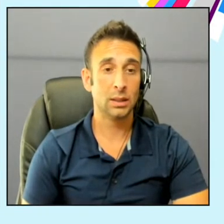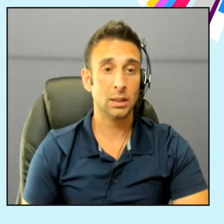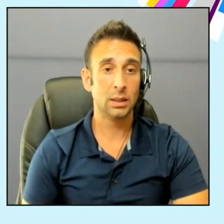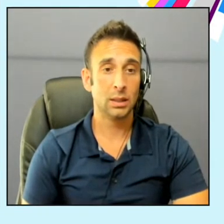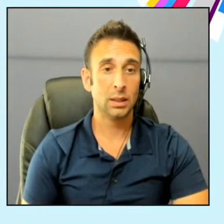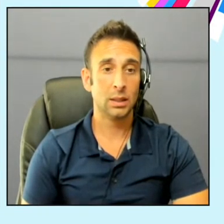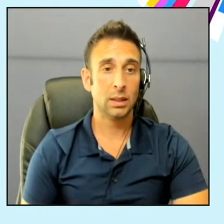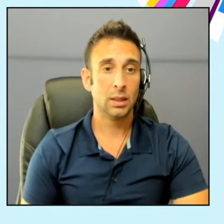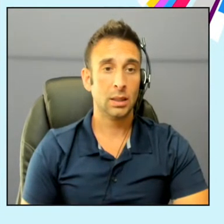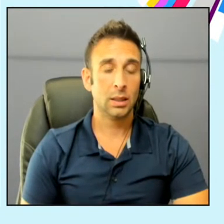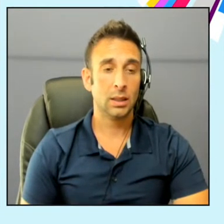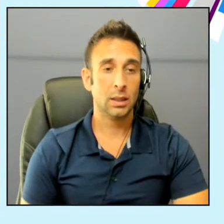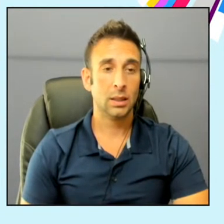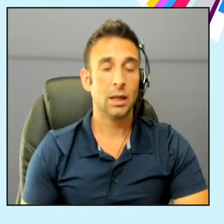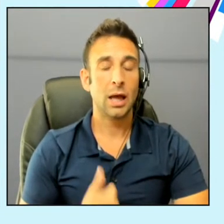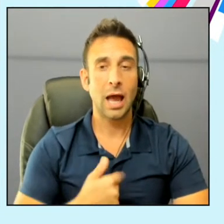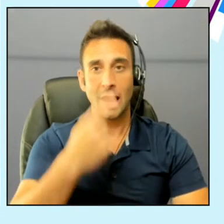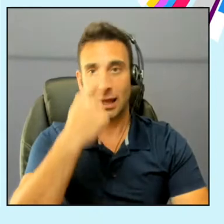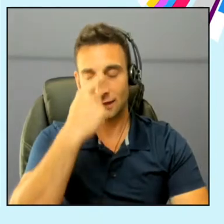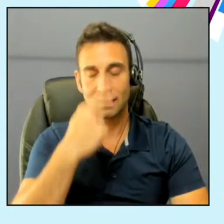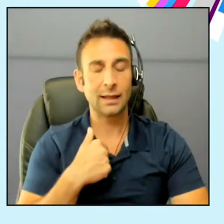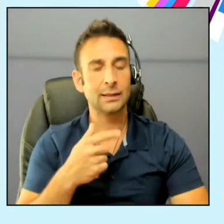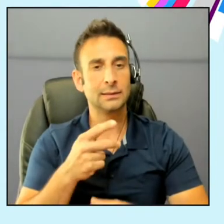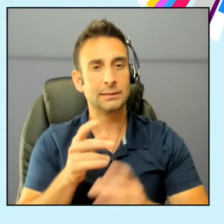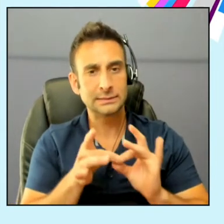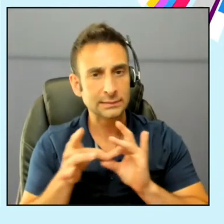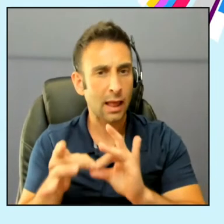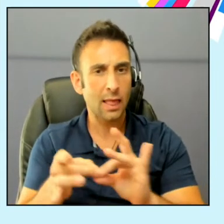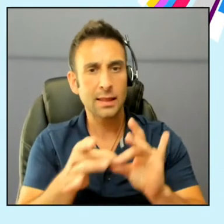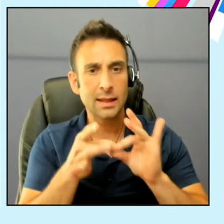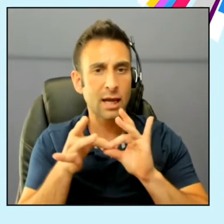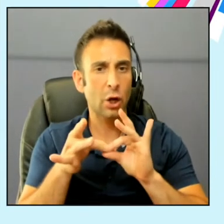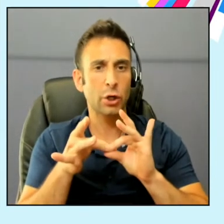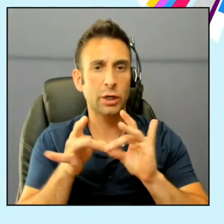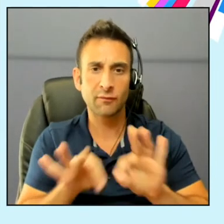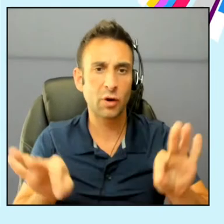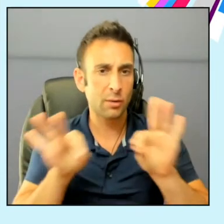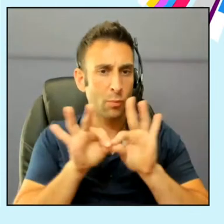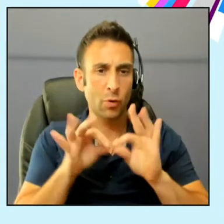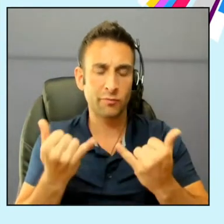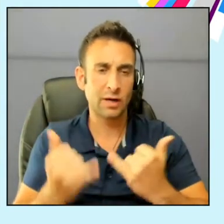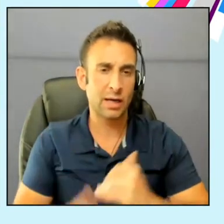I think solidarity is very, very, very much important right now.